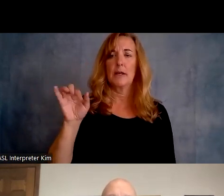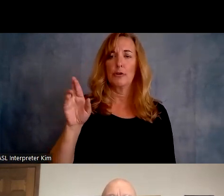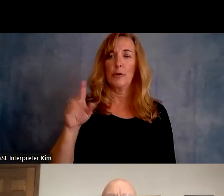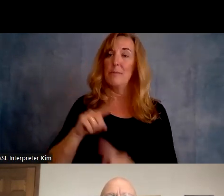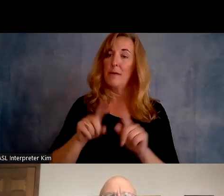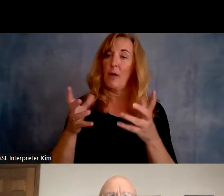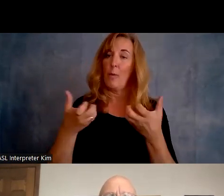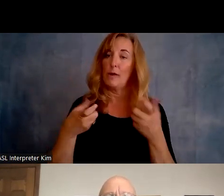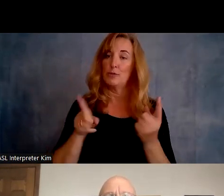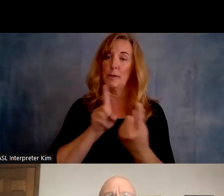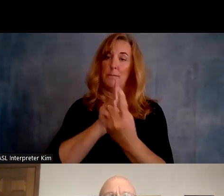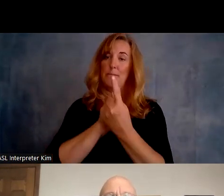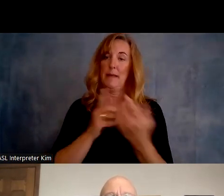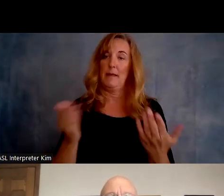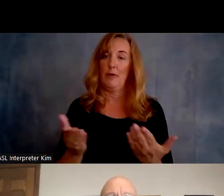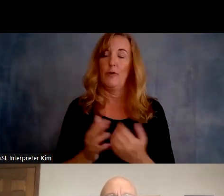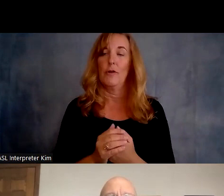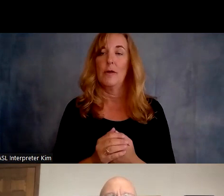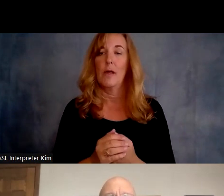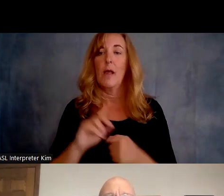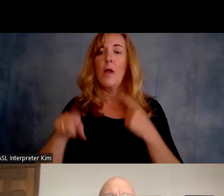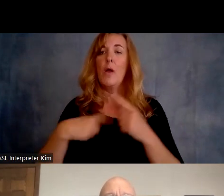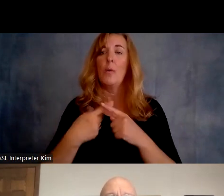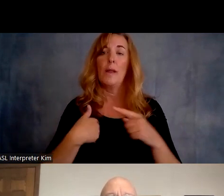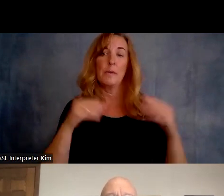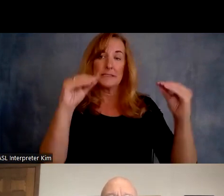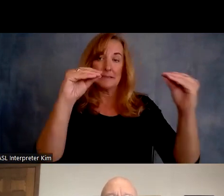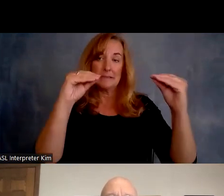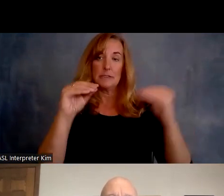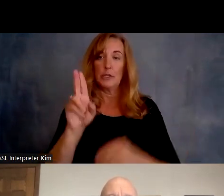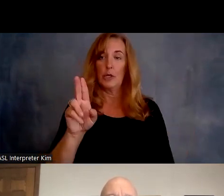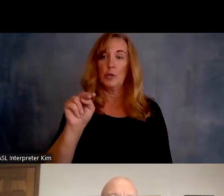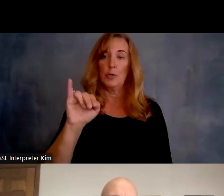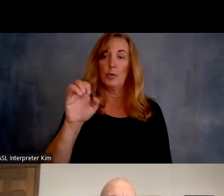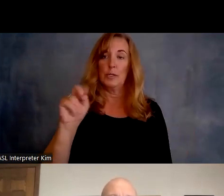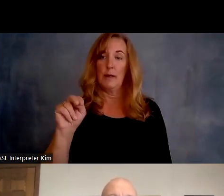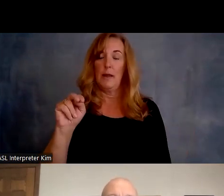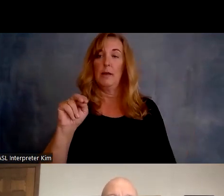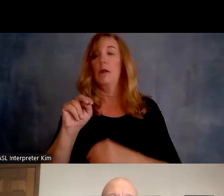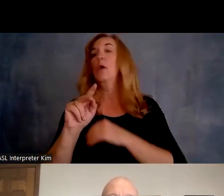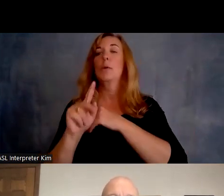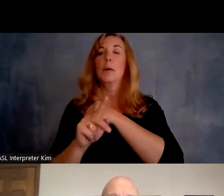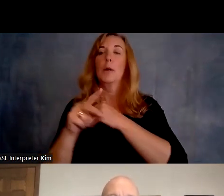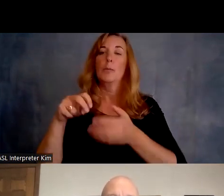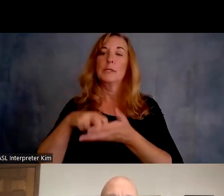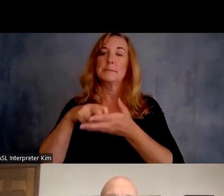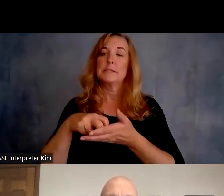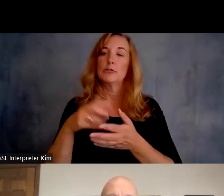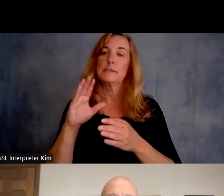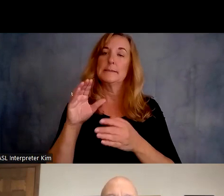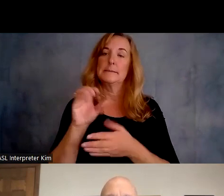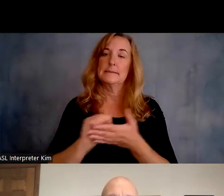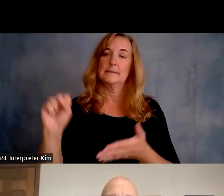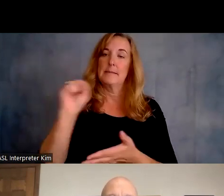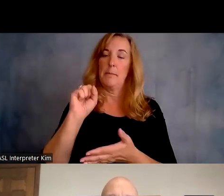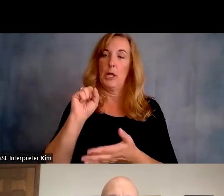here. When I was teaching at Union Presbyterian Seminary, a course on